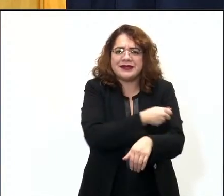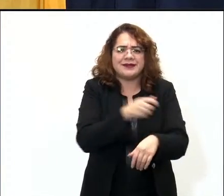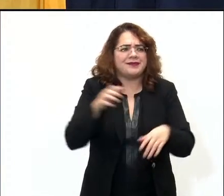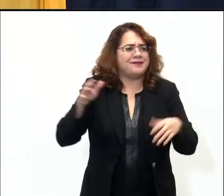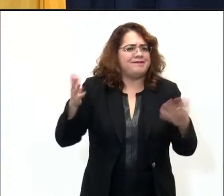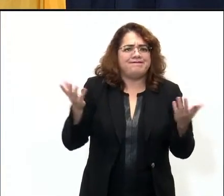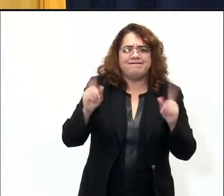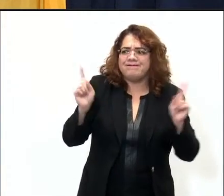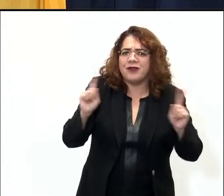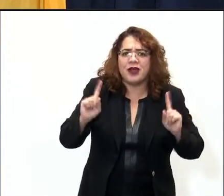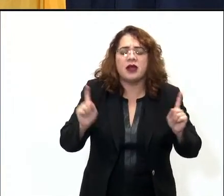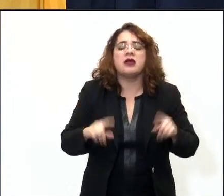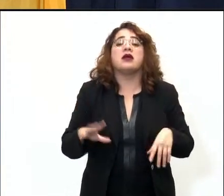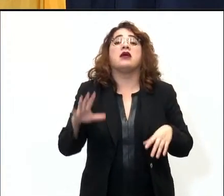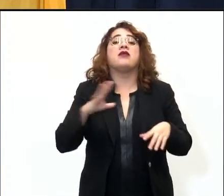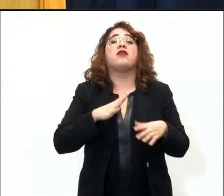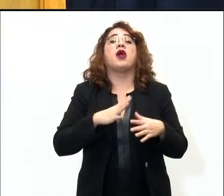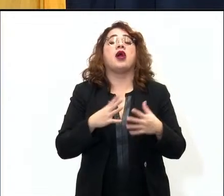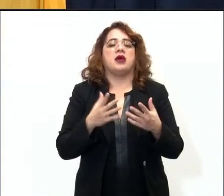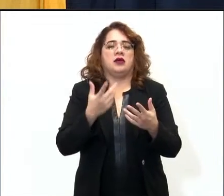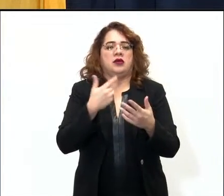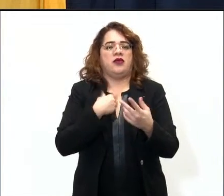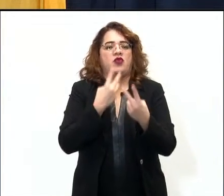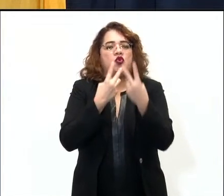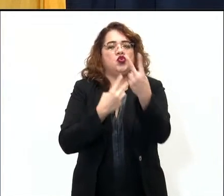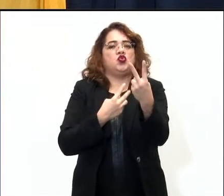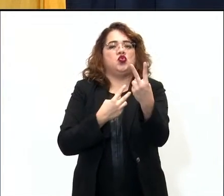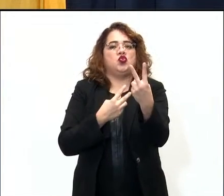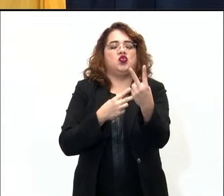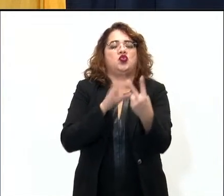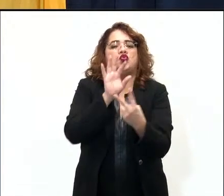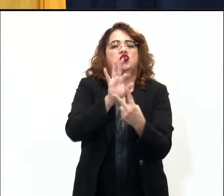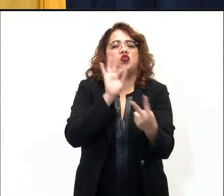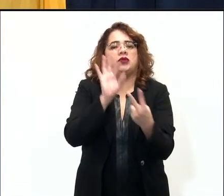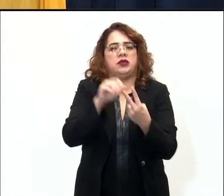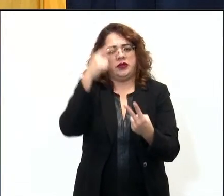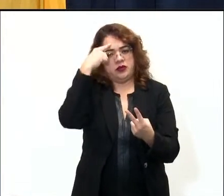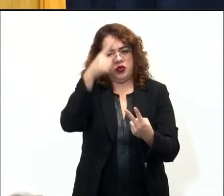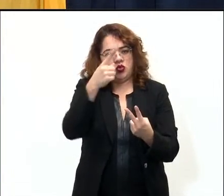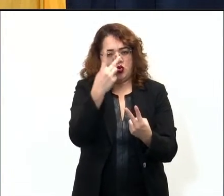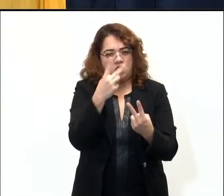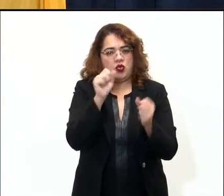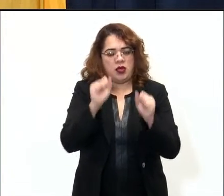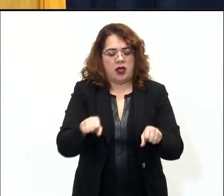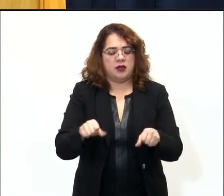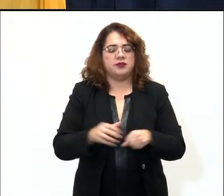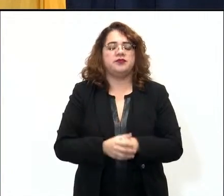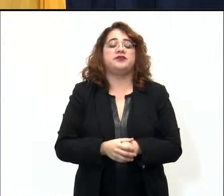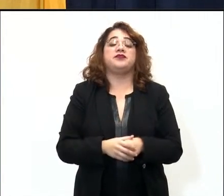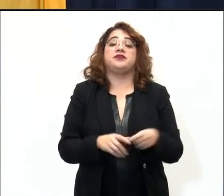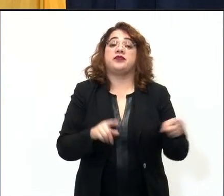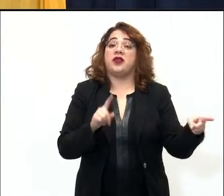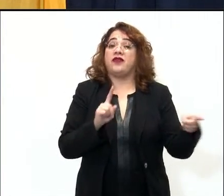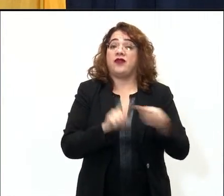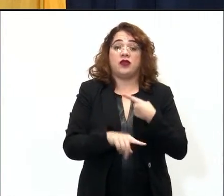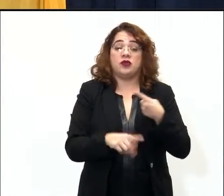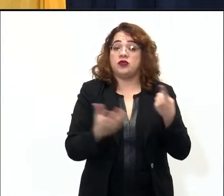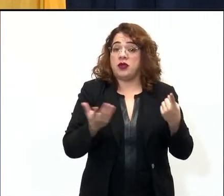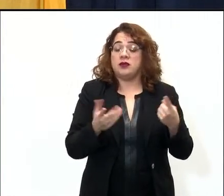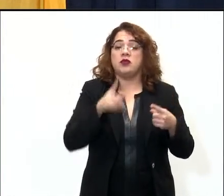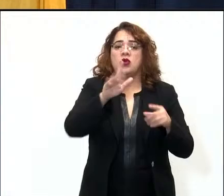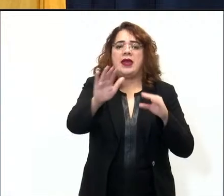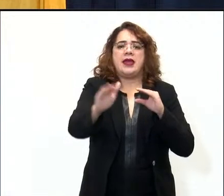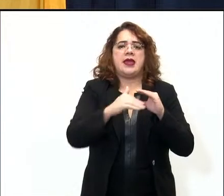there are two ways to get vaccinated. So we want to get all of you vaccinated immediately because you are in Group A. The first is you